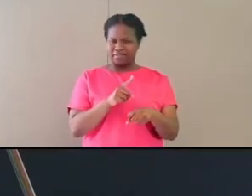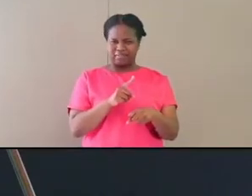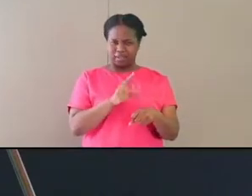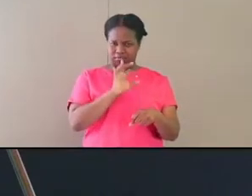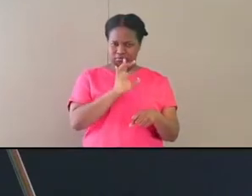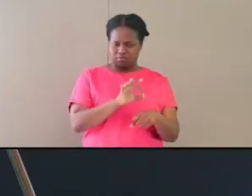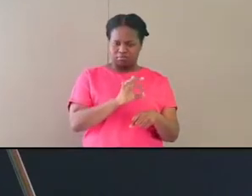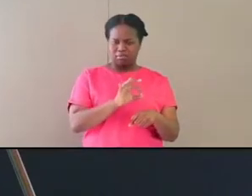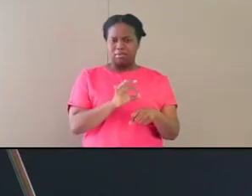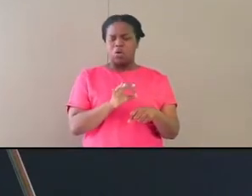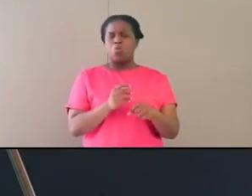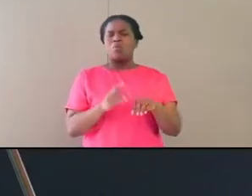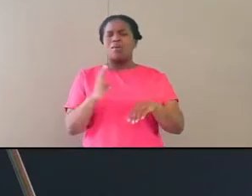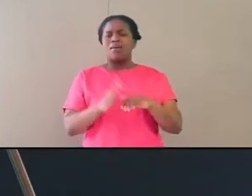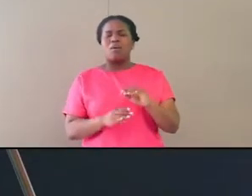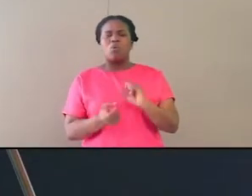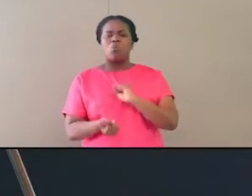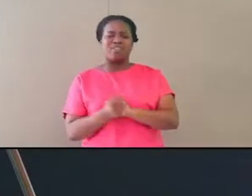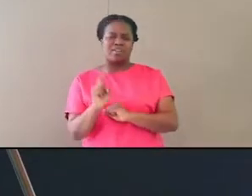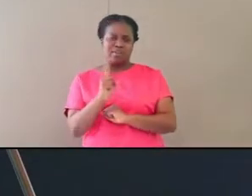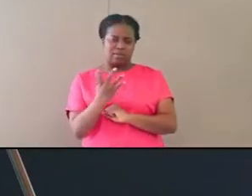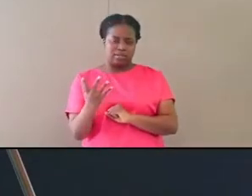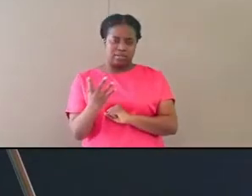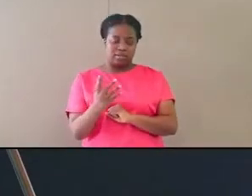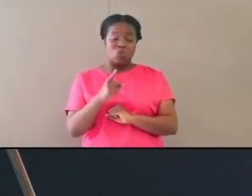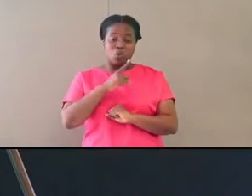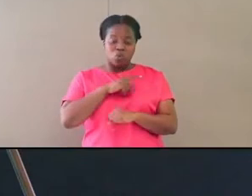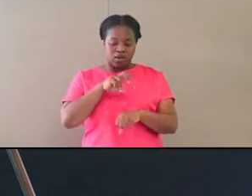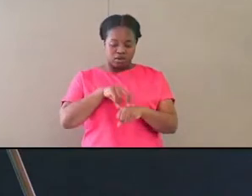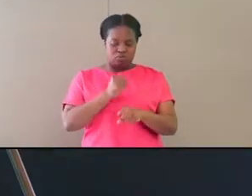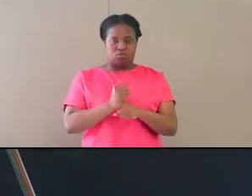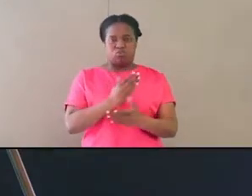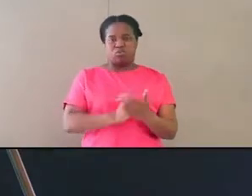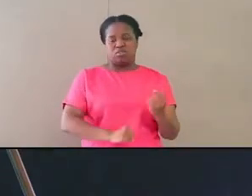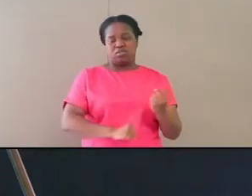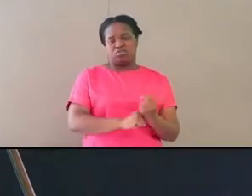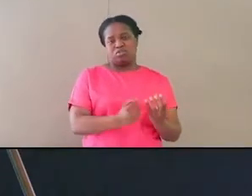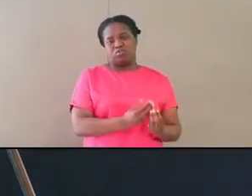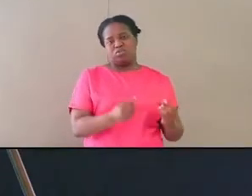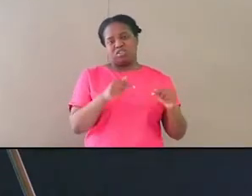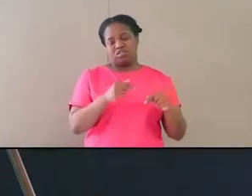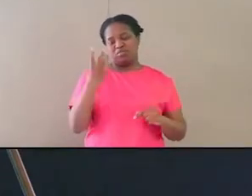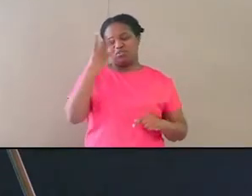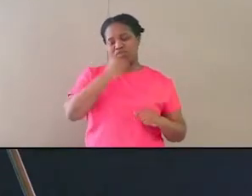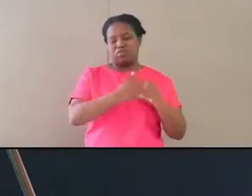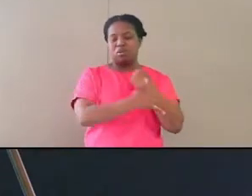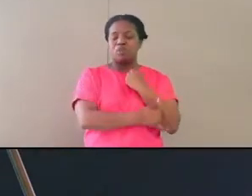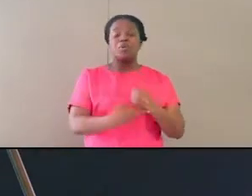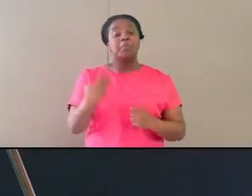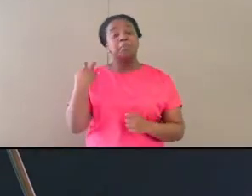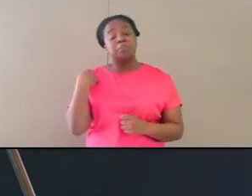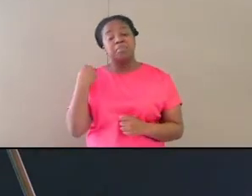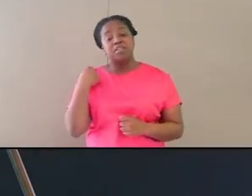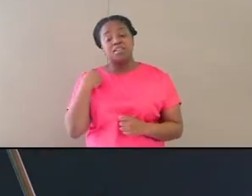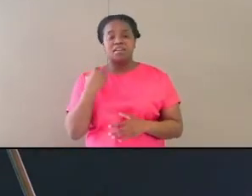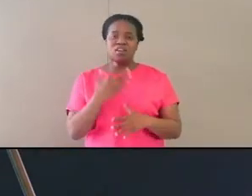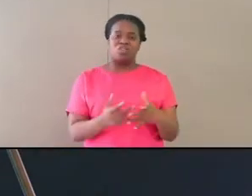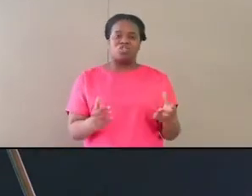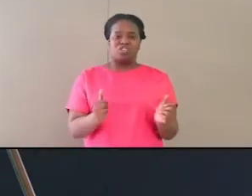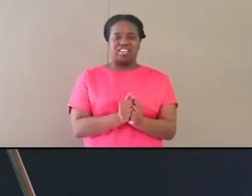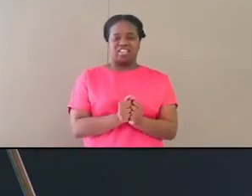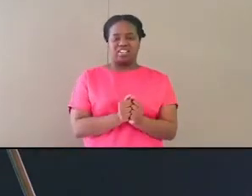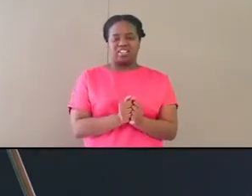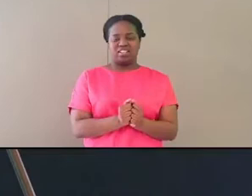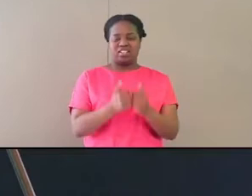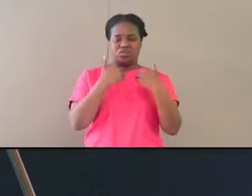the social grant system that supports children in this beautiful country honorable minister colleagues on